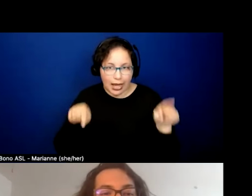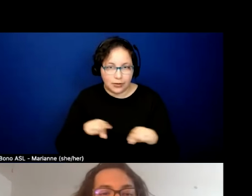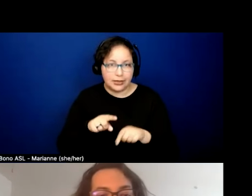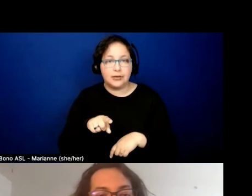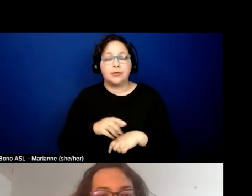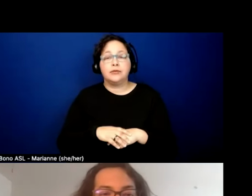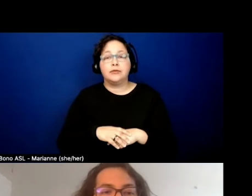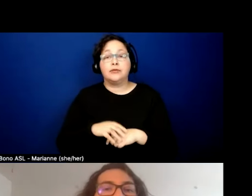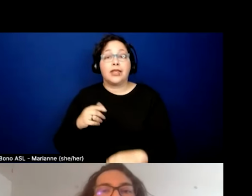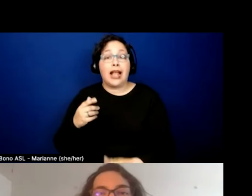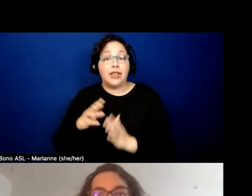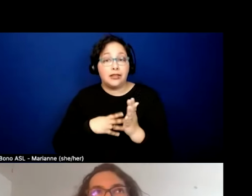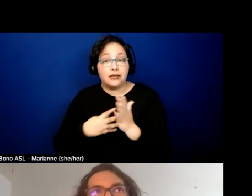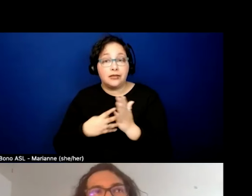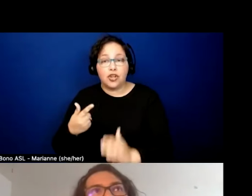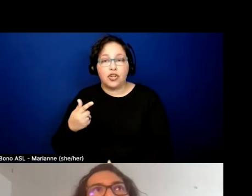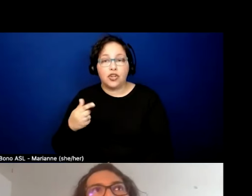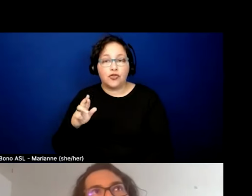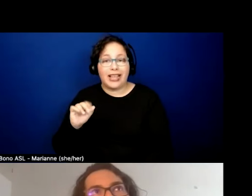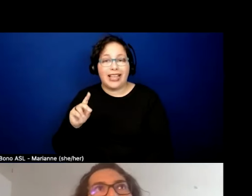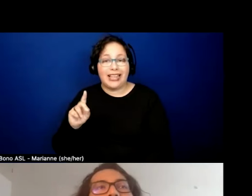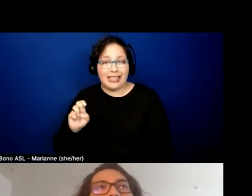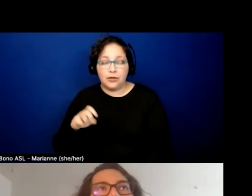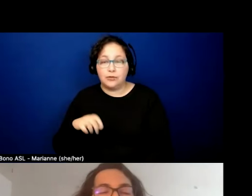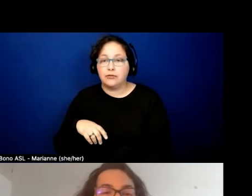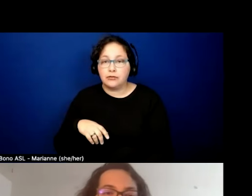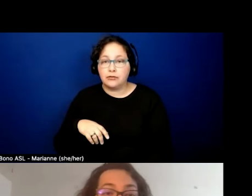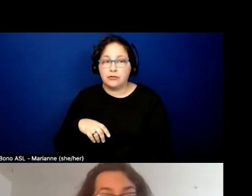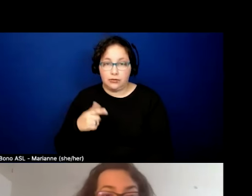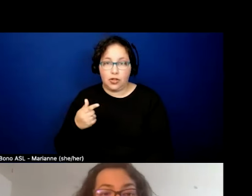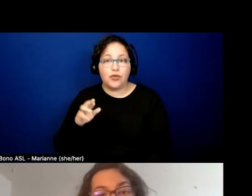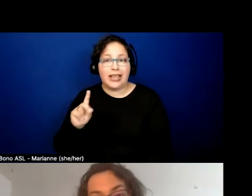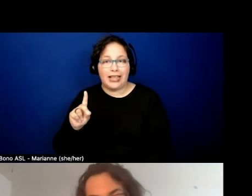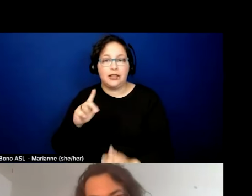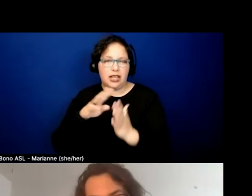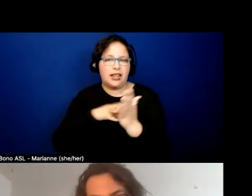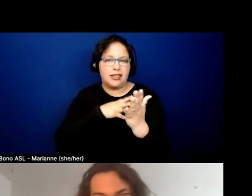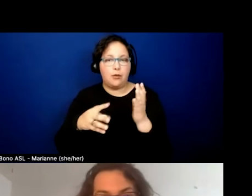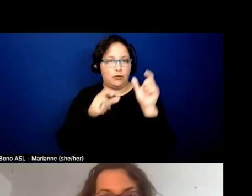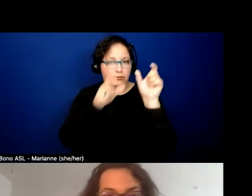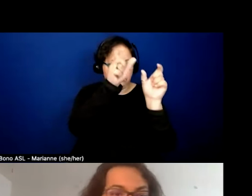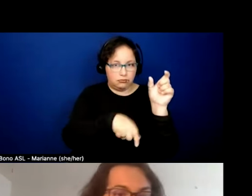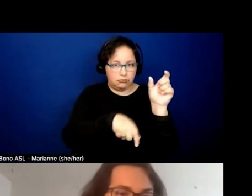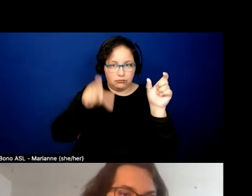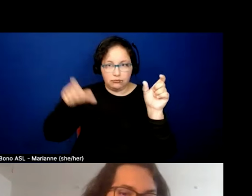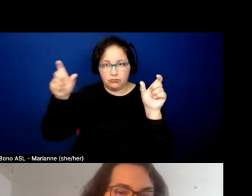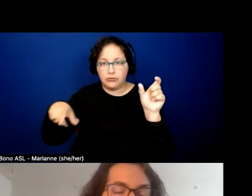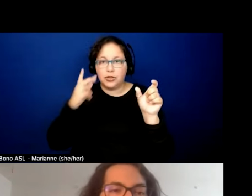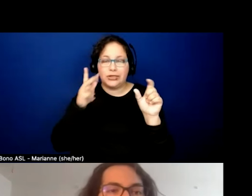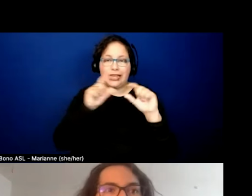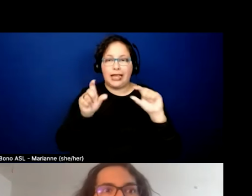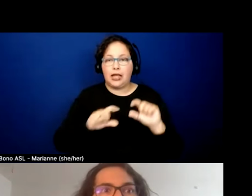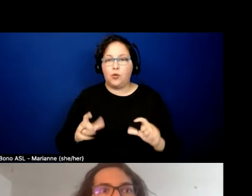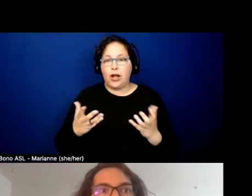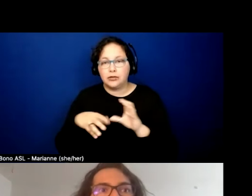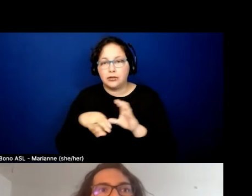a grid output that matches what's on the canvas to a table so that screen reader users can navigate a table